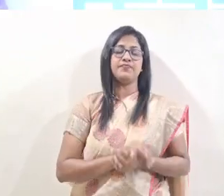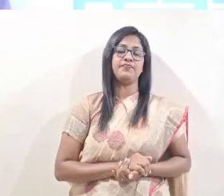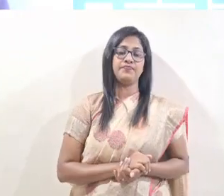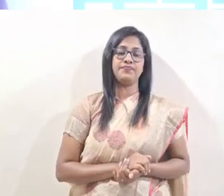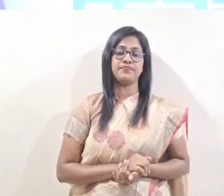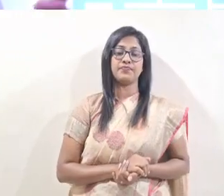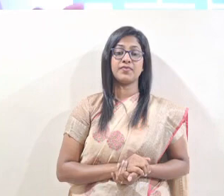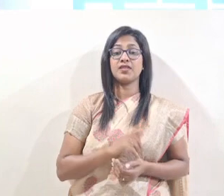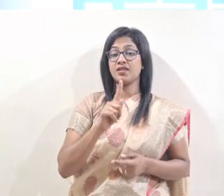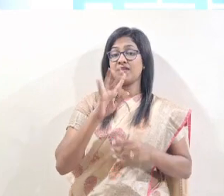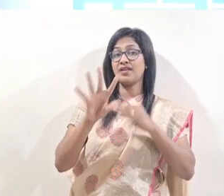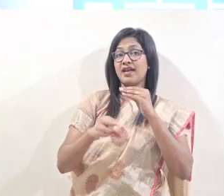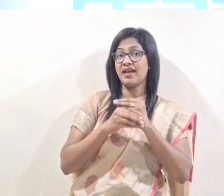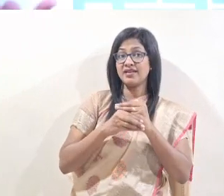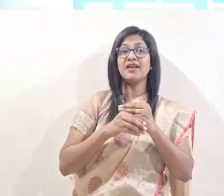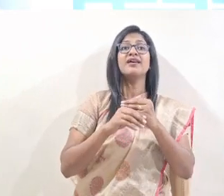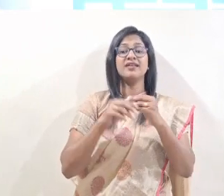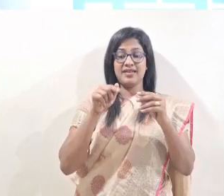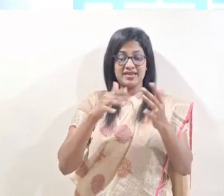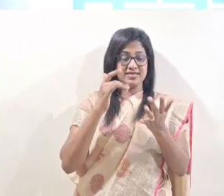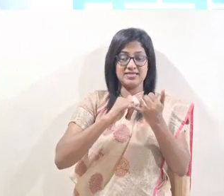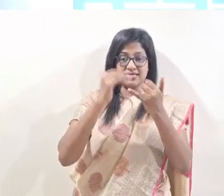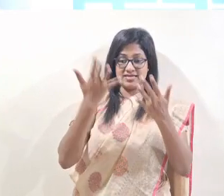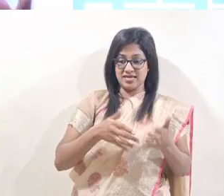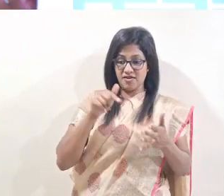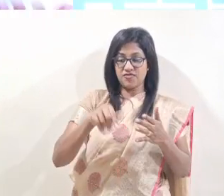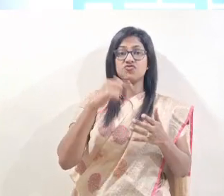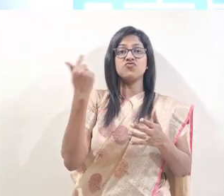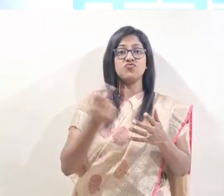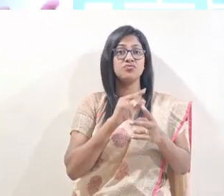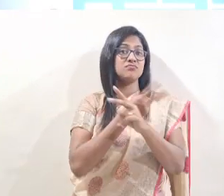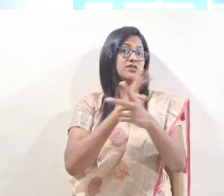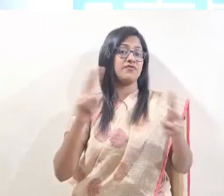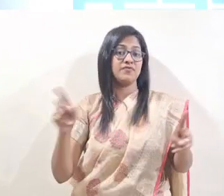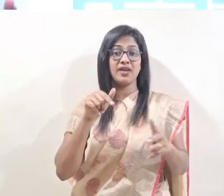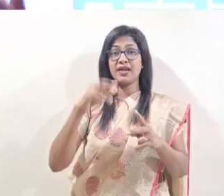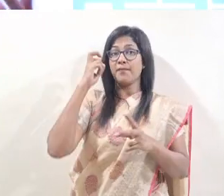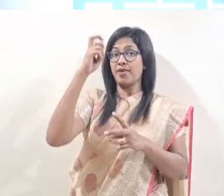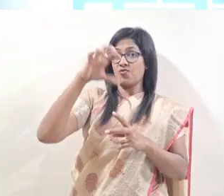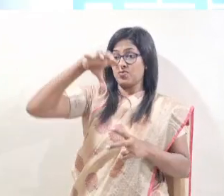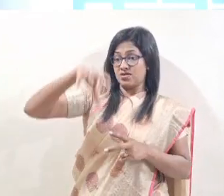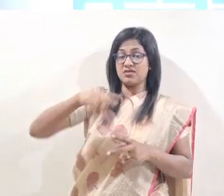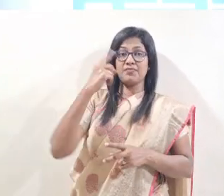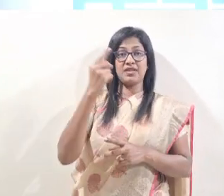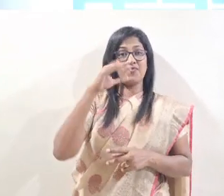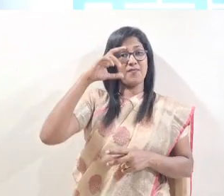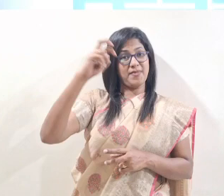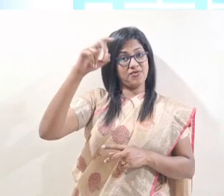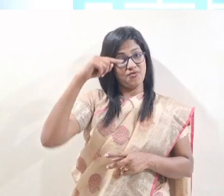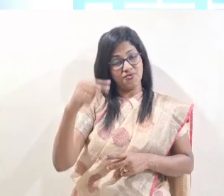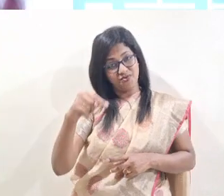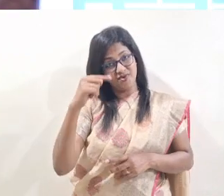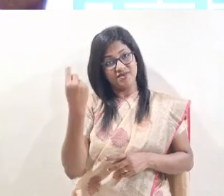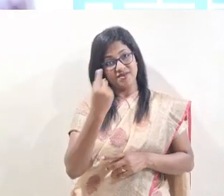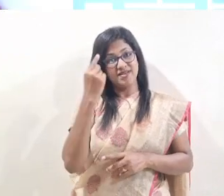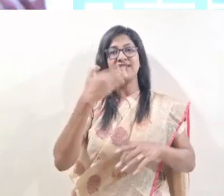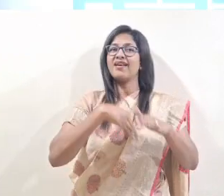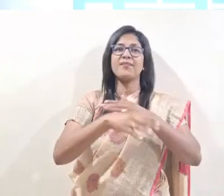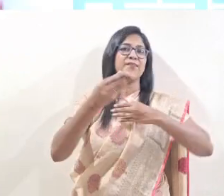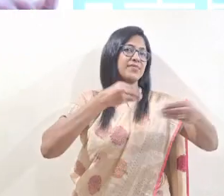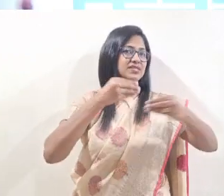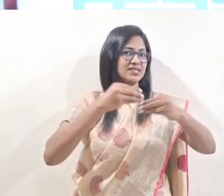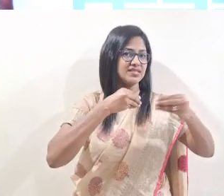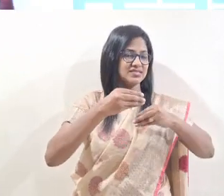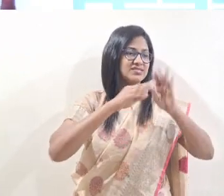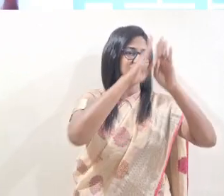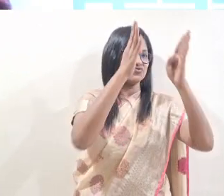Right? And one more aspect is multi-use of facilities. So metro stations are now no longer only metro stations. You have commercial